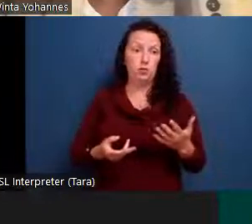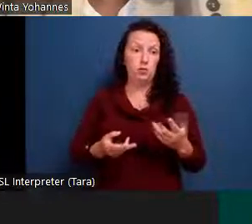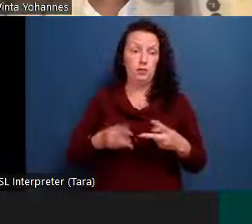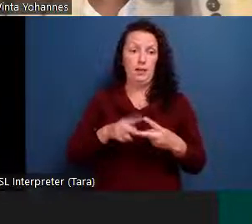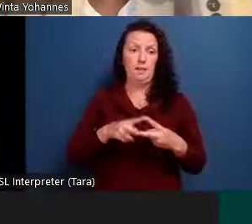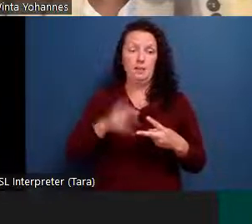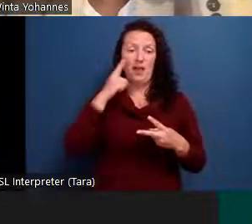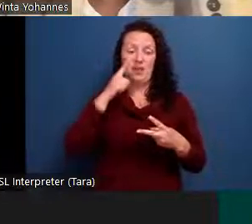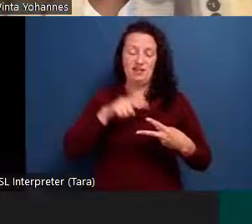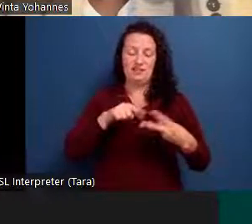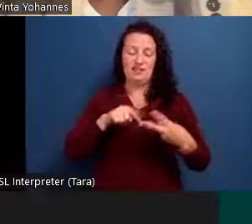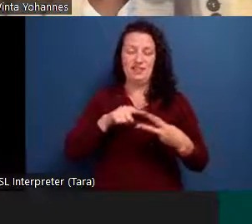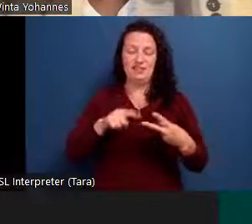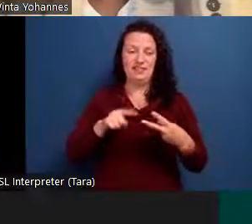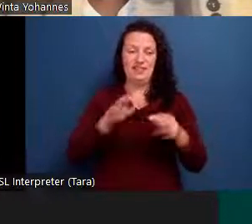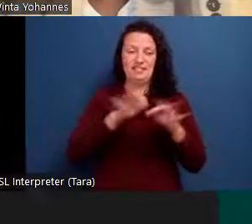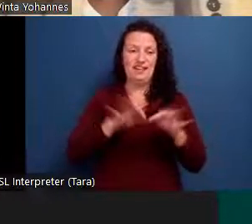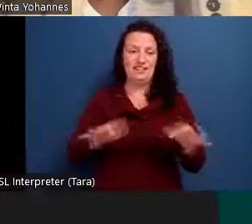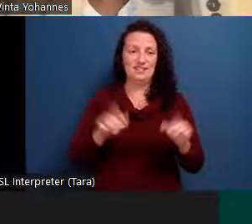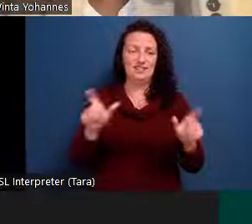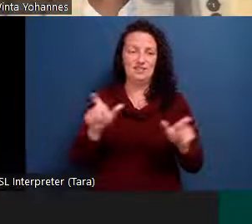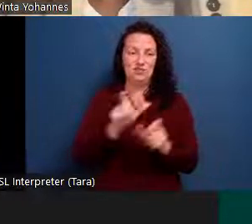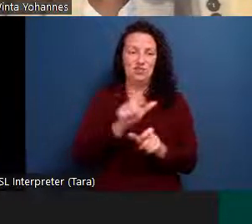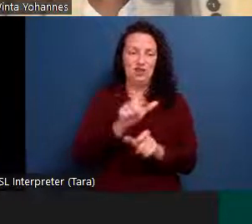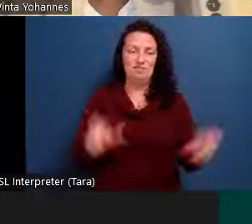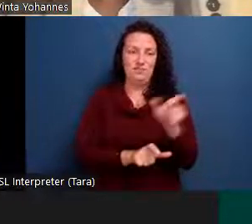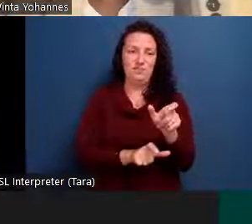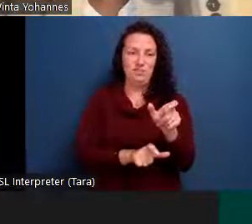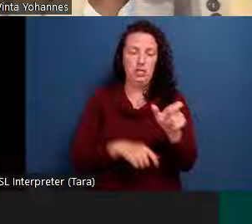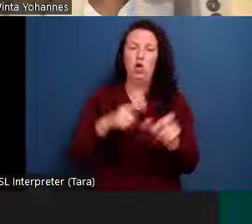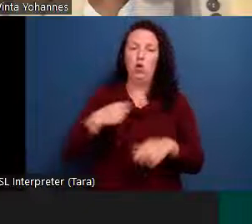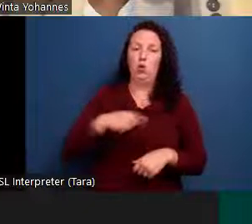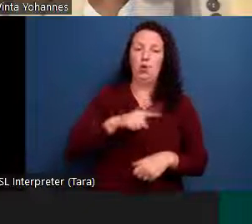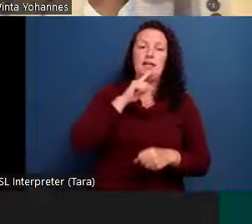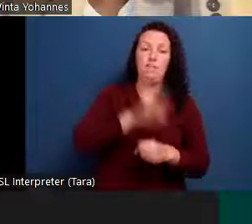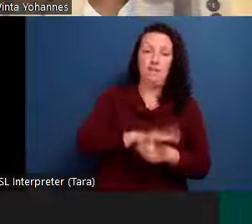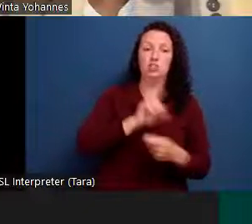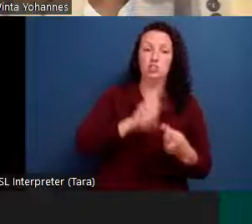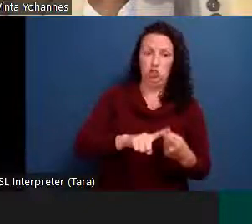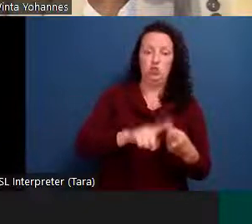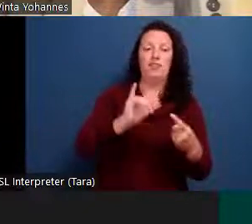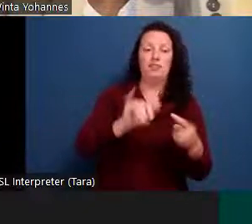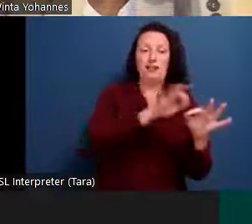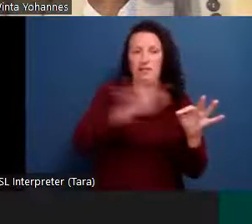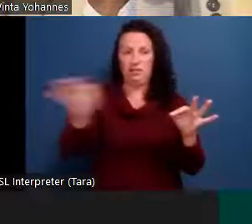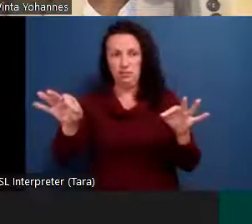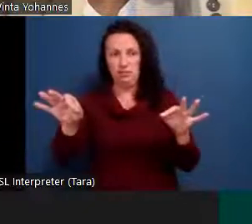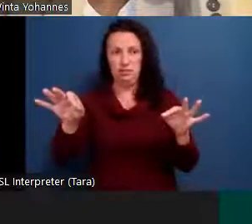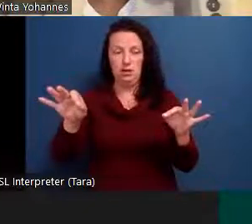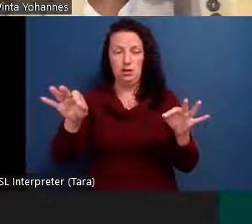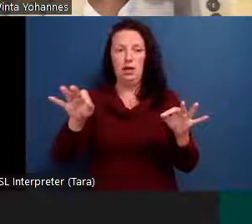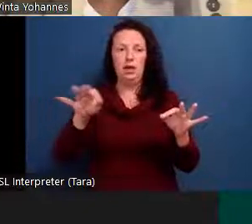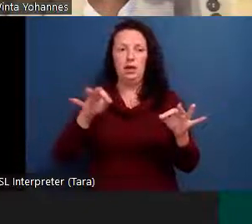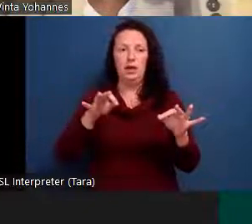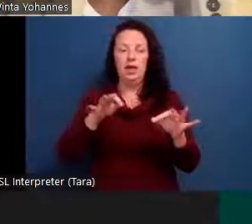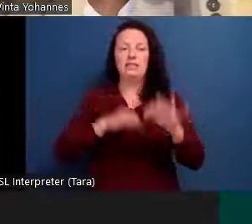order of the sentence. By saying we commit to what Commissioner Arce just said, and then say rather than, and the other